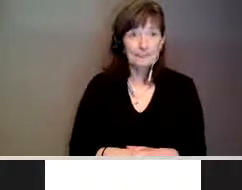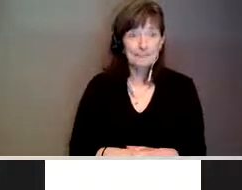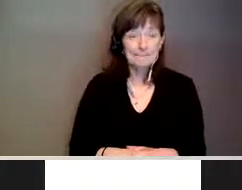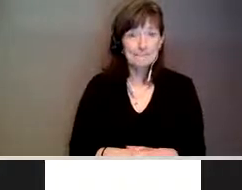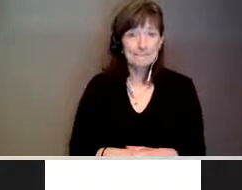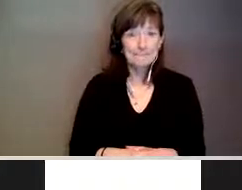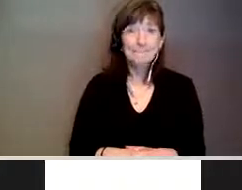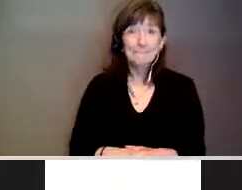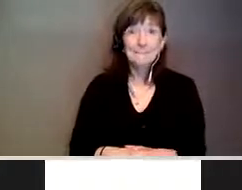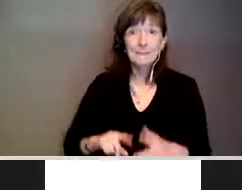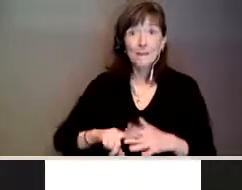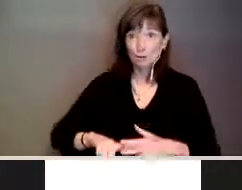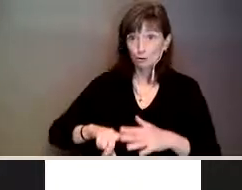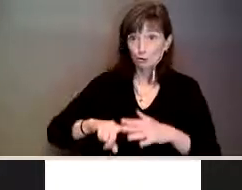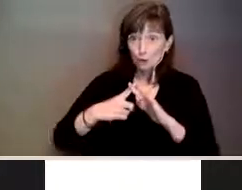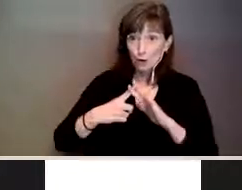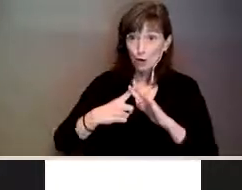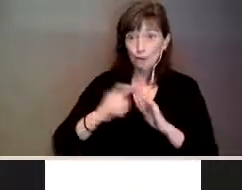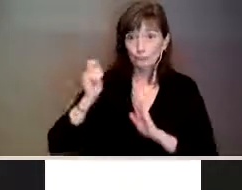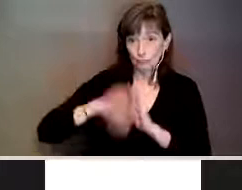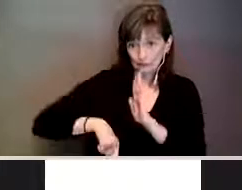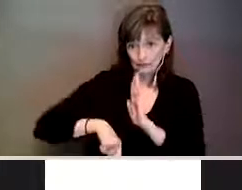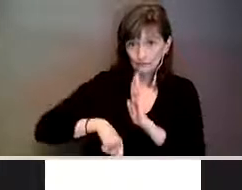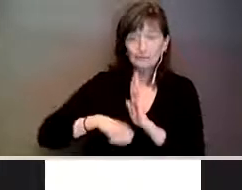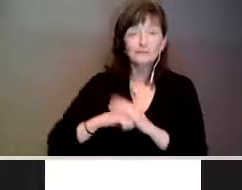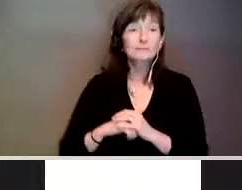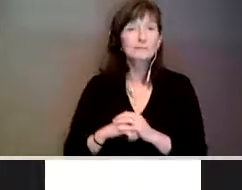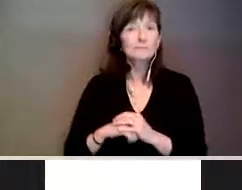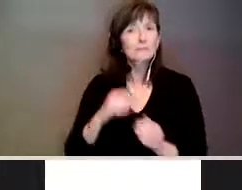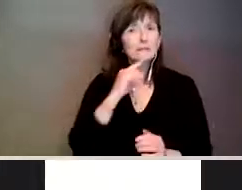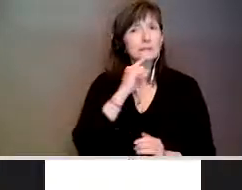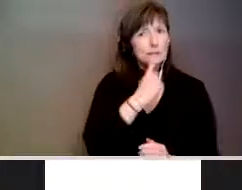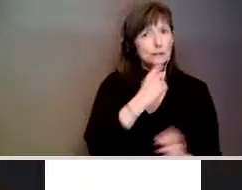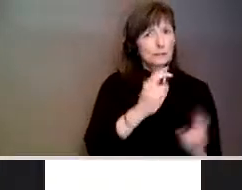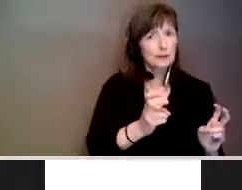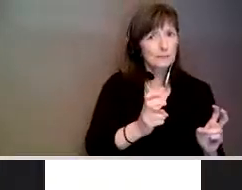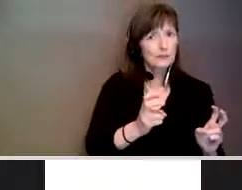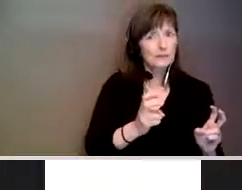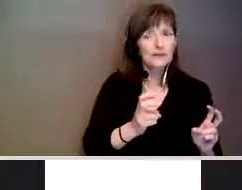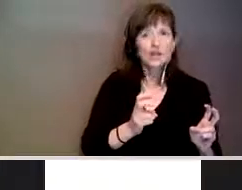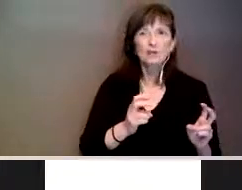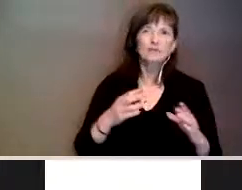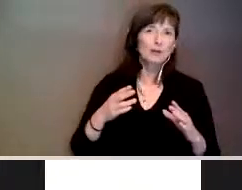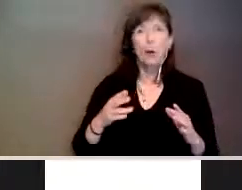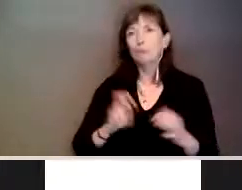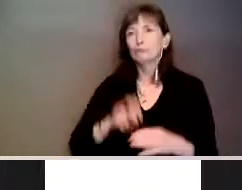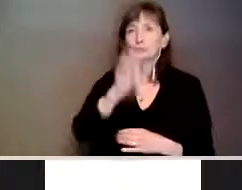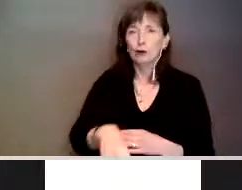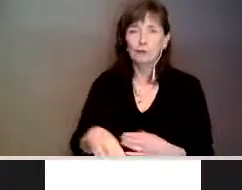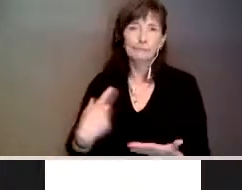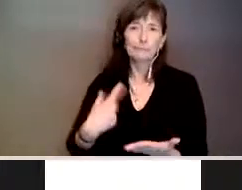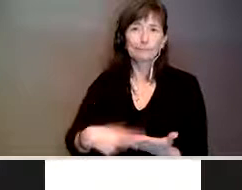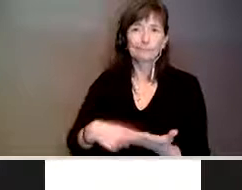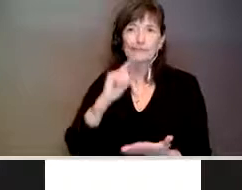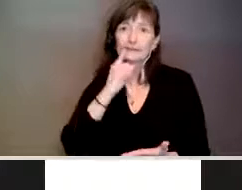When we start to create a play about a serious issue, we don't just leap in and start talking about that issue. We bring the